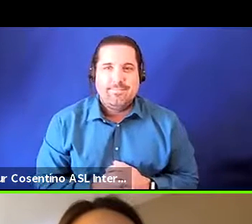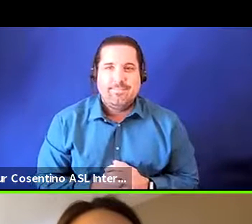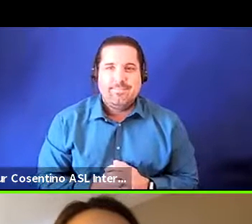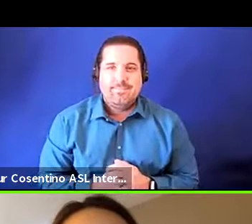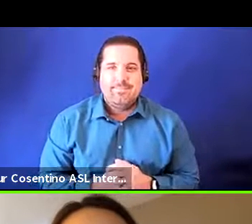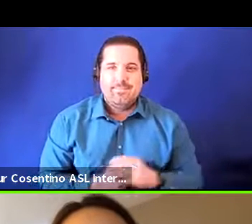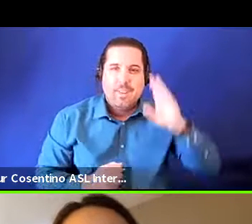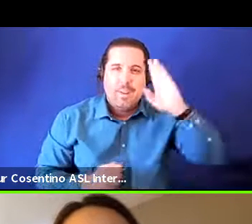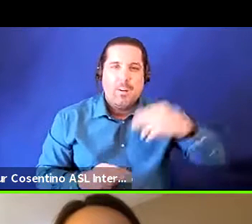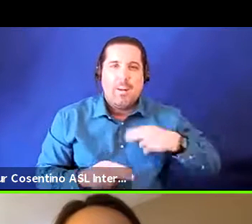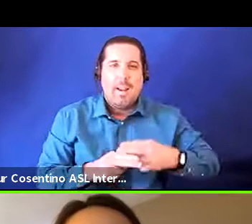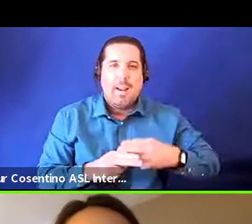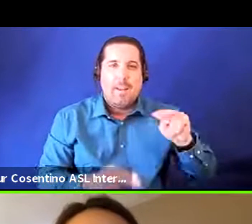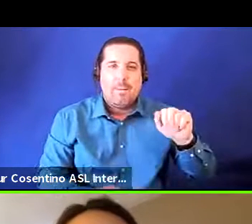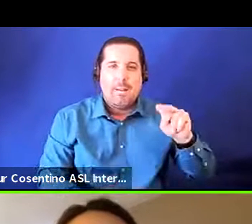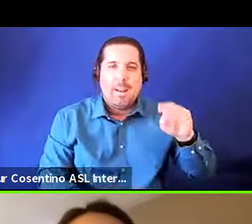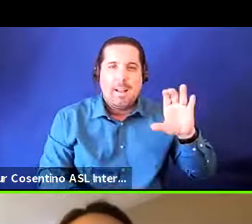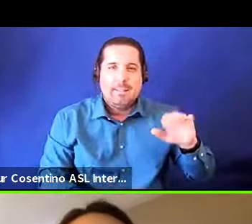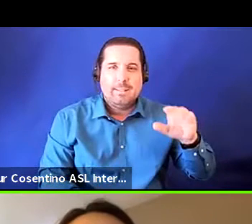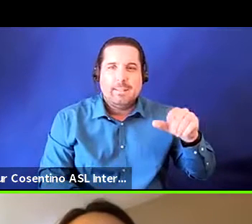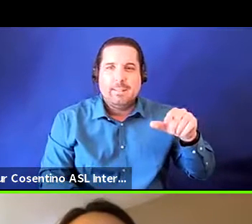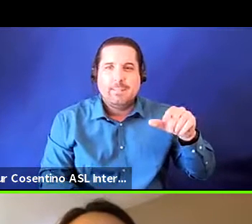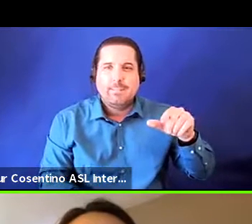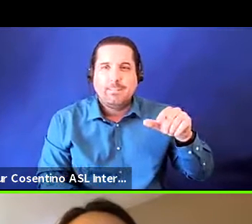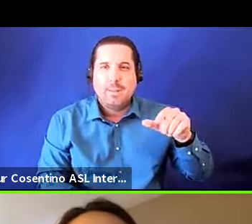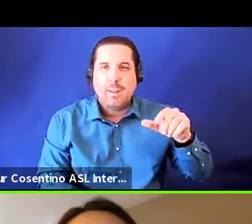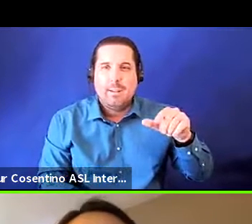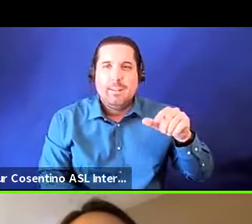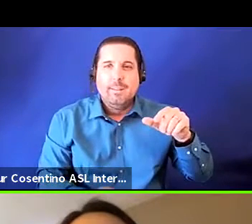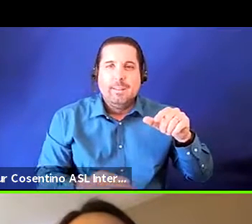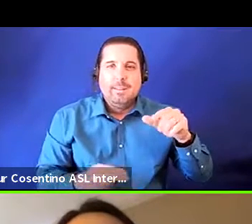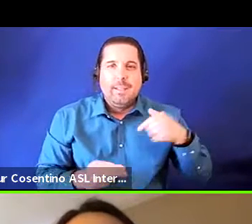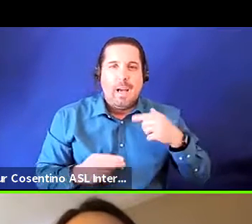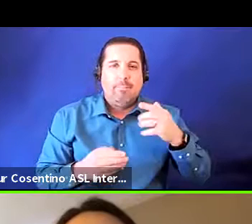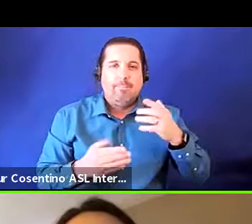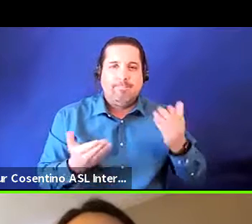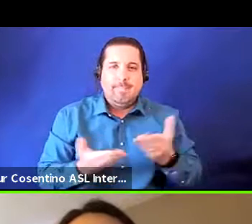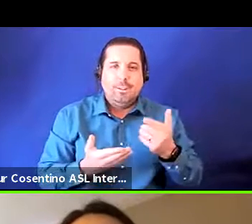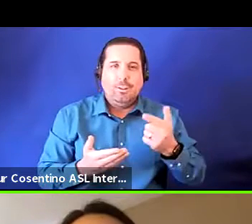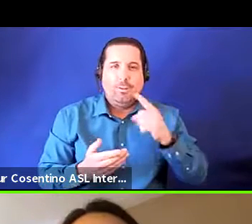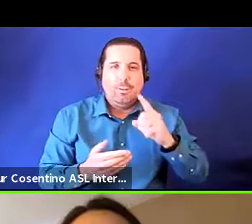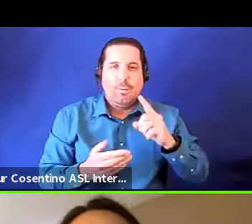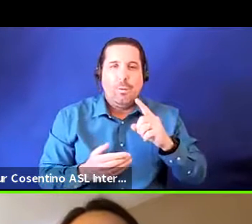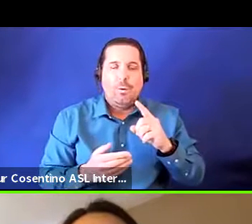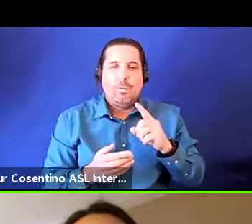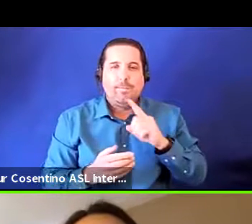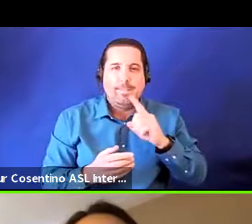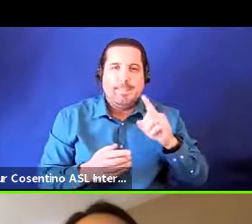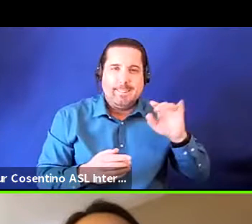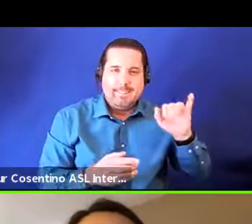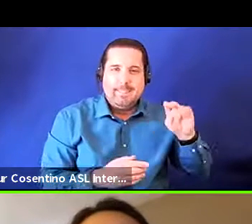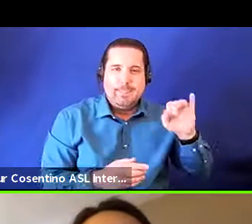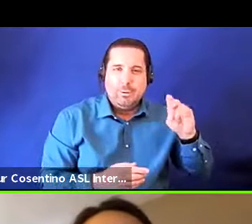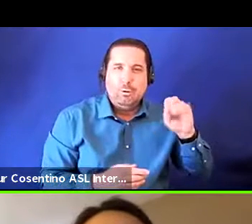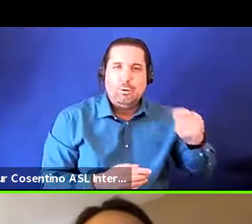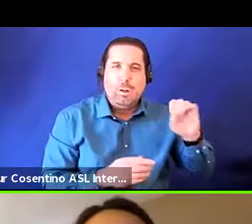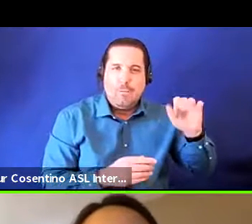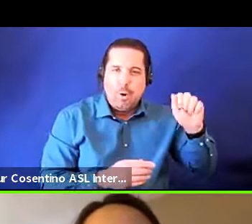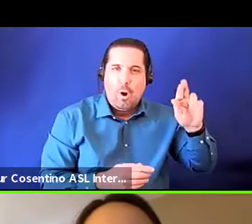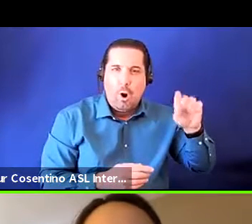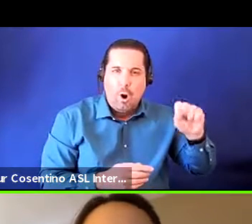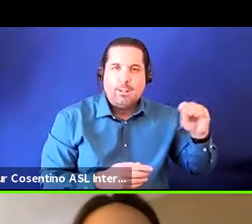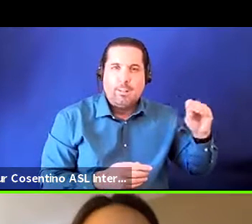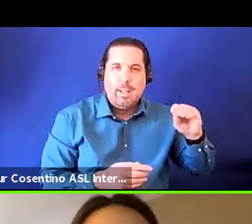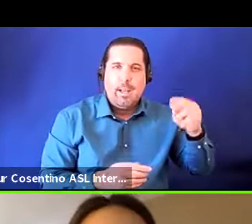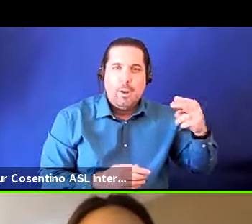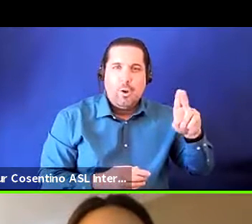My name is Nancy Kwok. I'm the director of the Institute of Arts and Humanities. Again, delighted to welcome you to this event. I thought I'd start